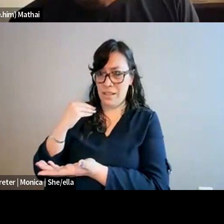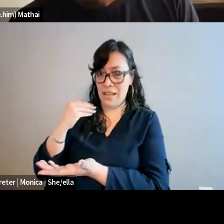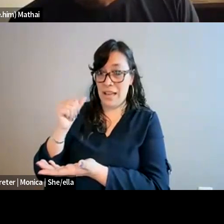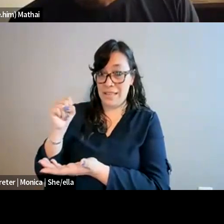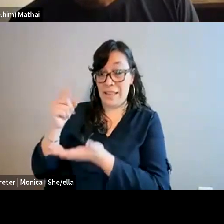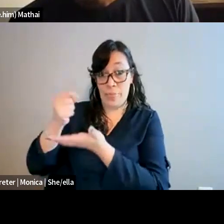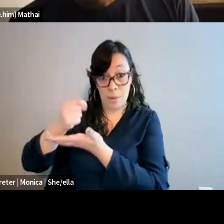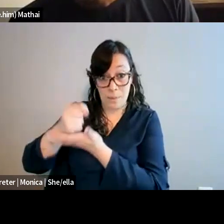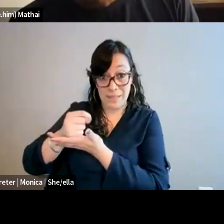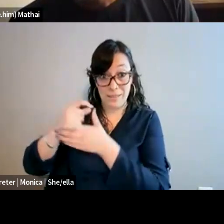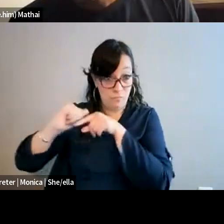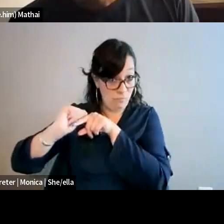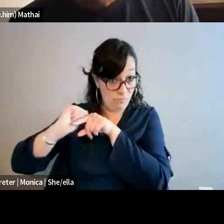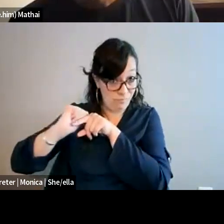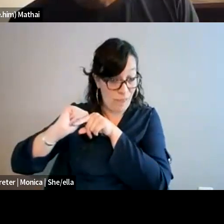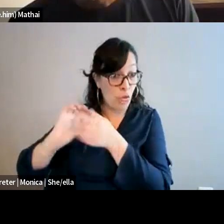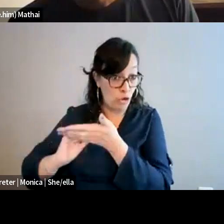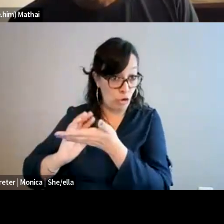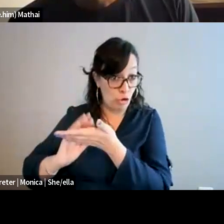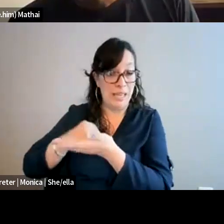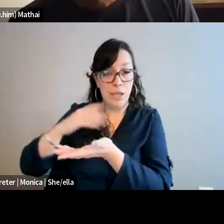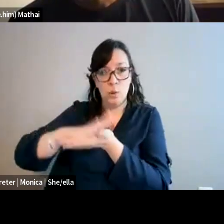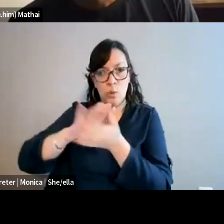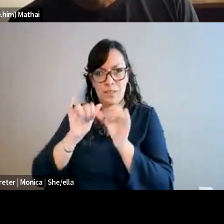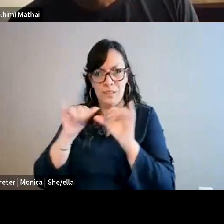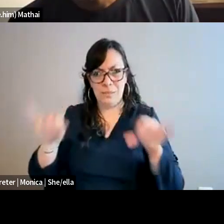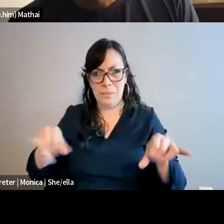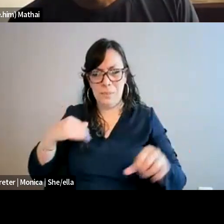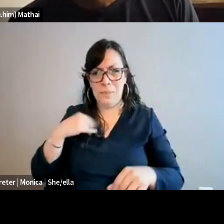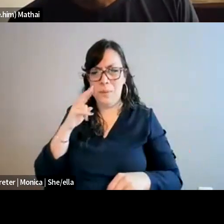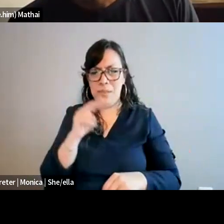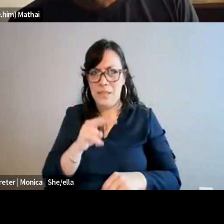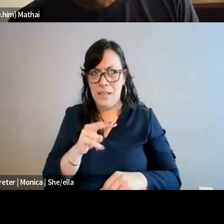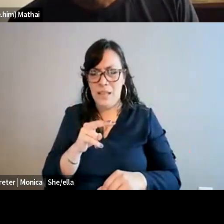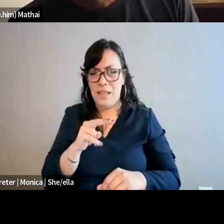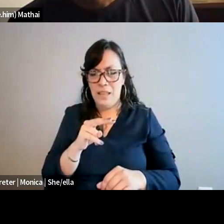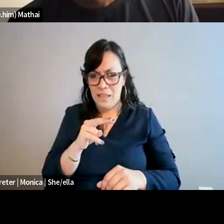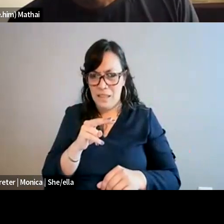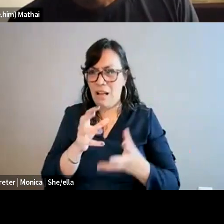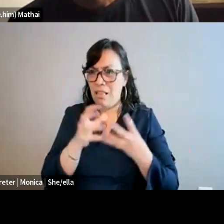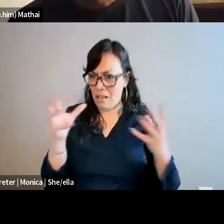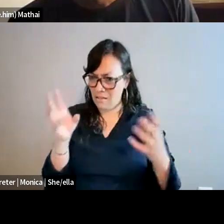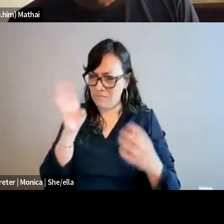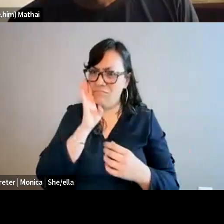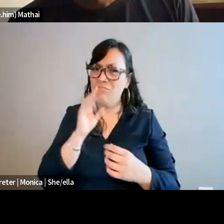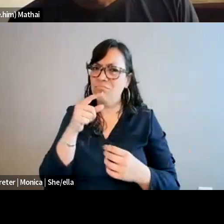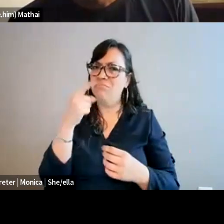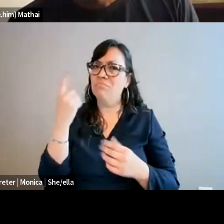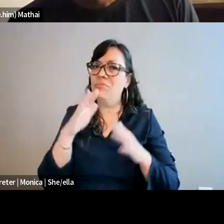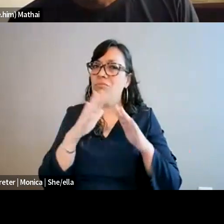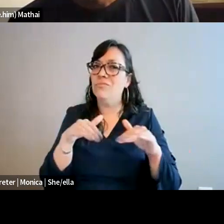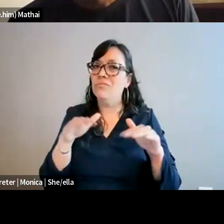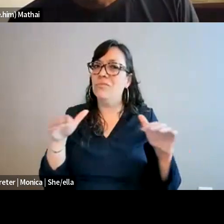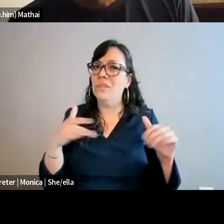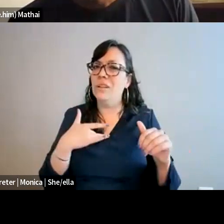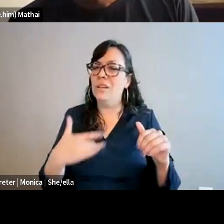therapist in training in the school systems, and you find that a lot of brown and black children are